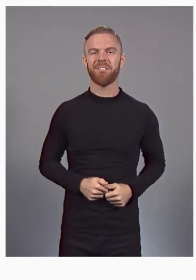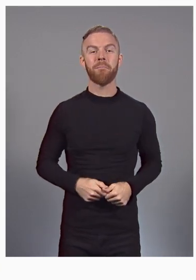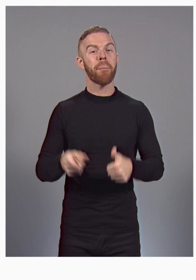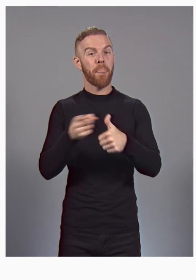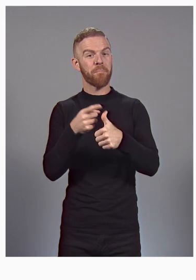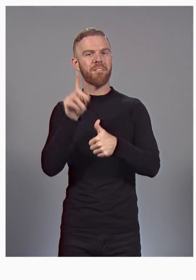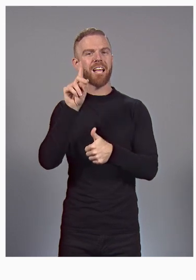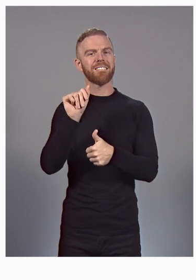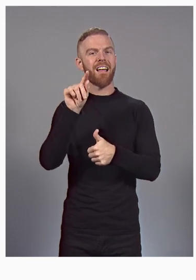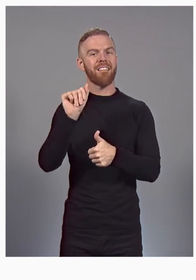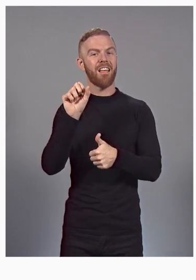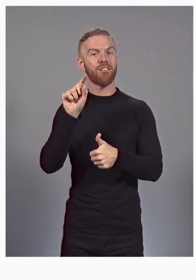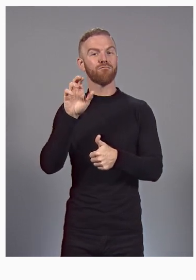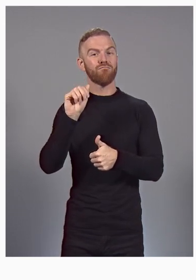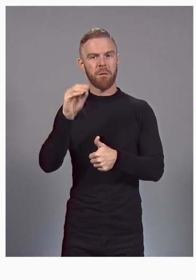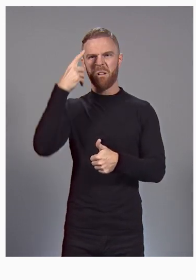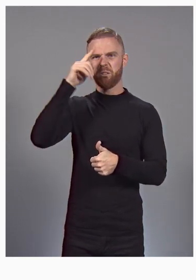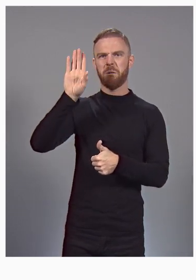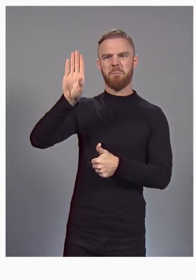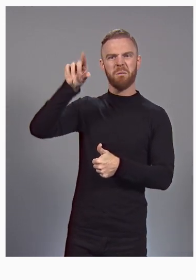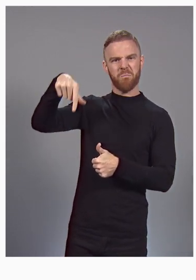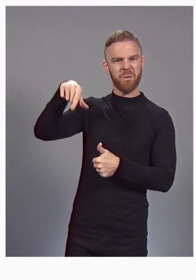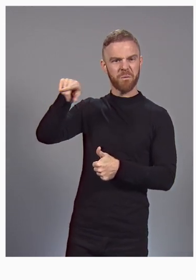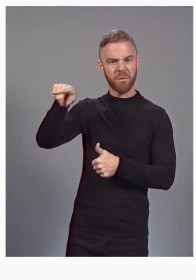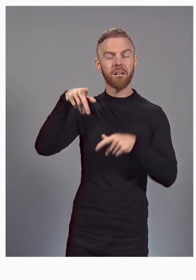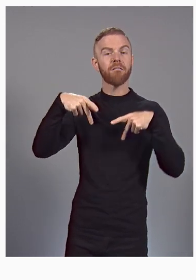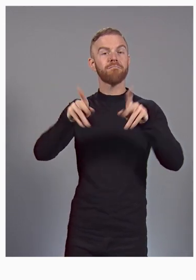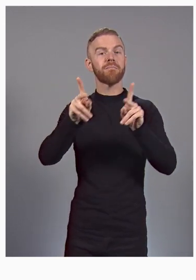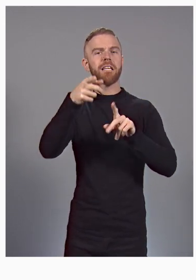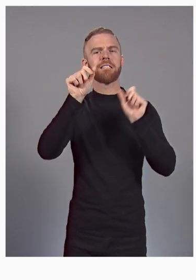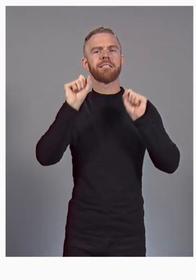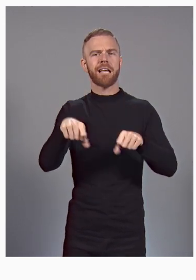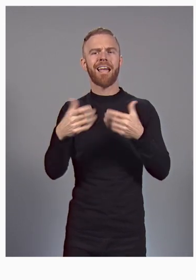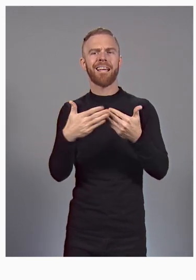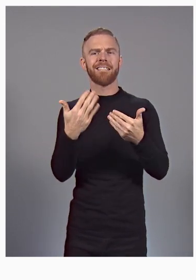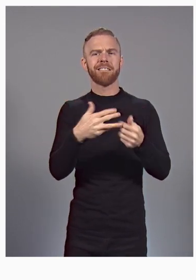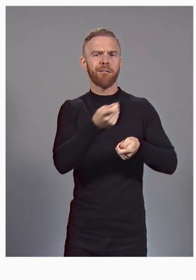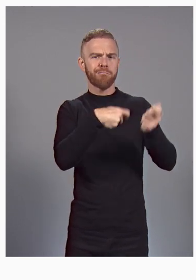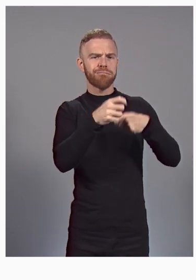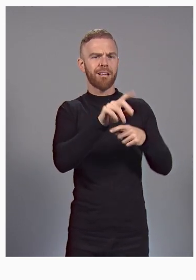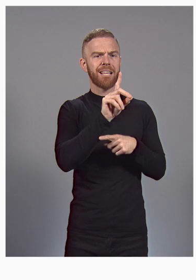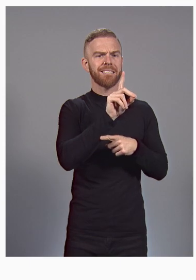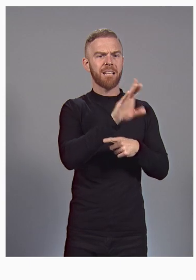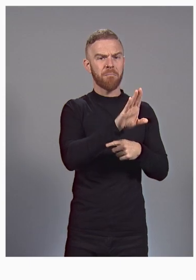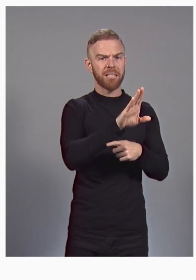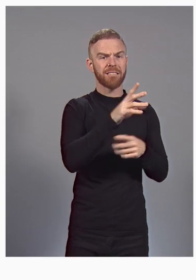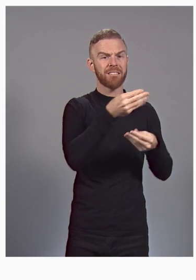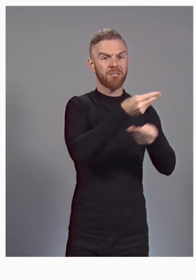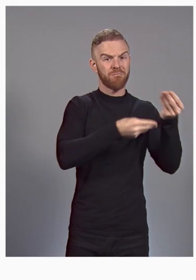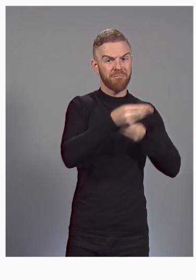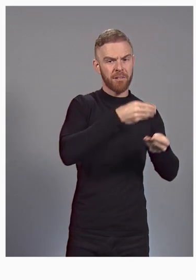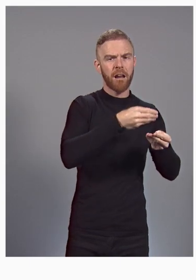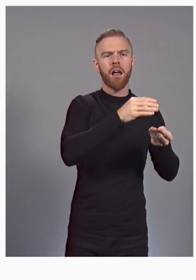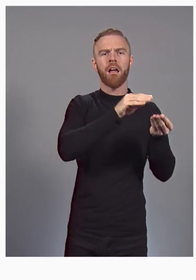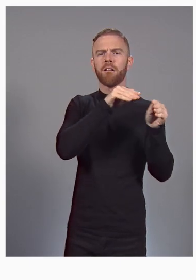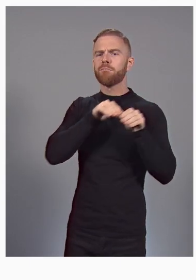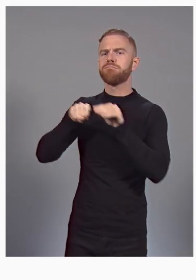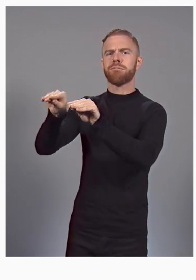BigQuery, which allows you to easily replicate data from transactional databases into BigQuery in real